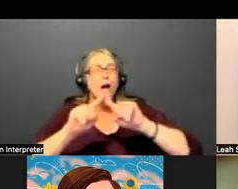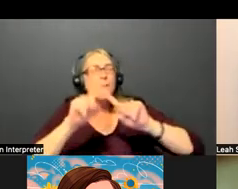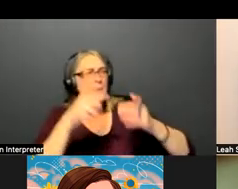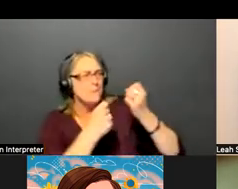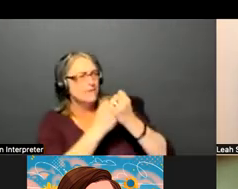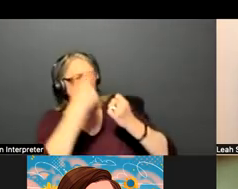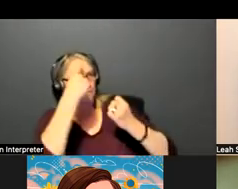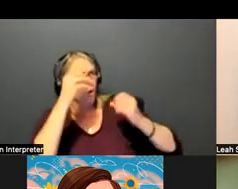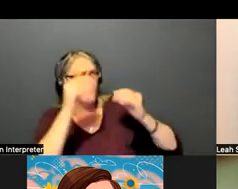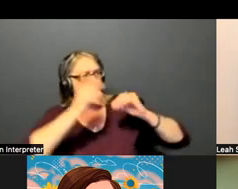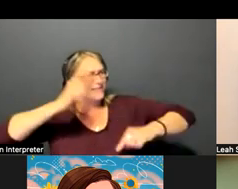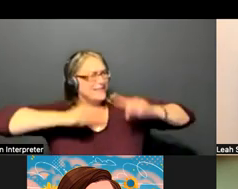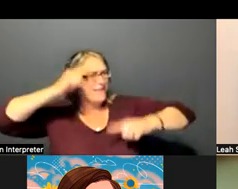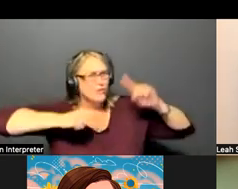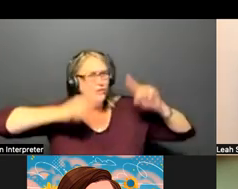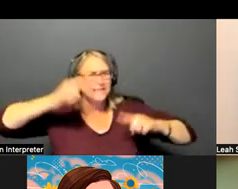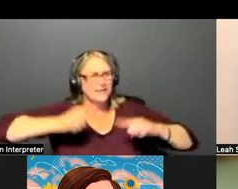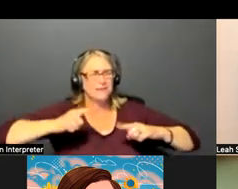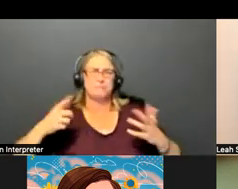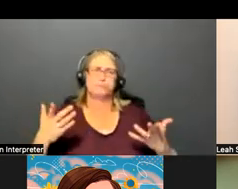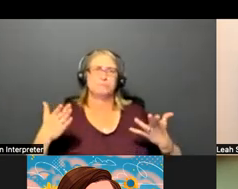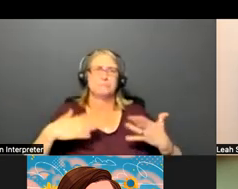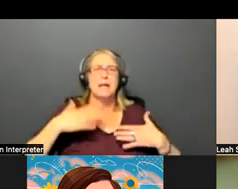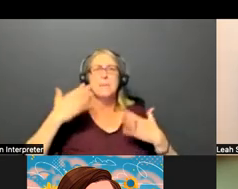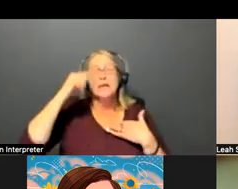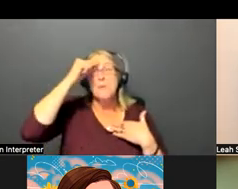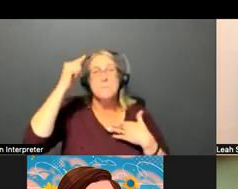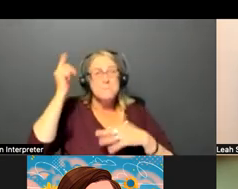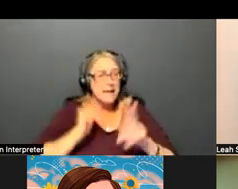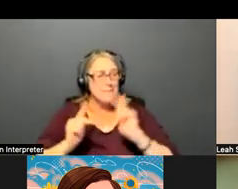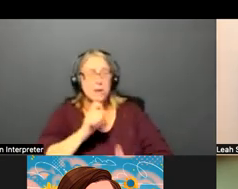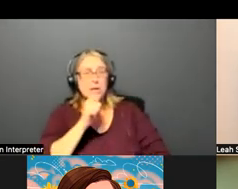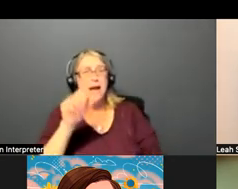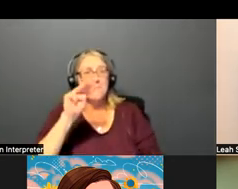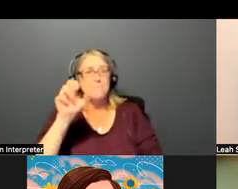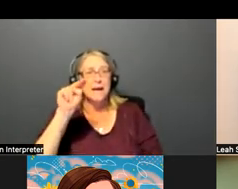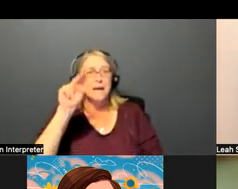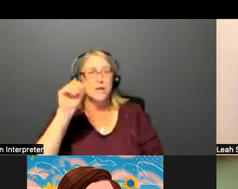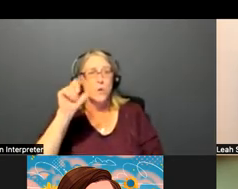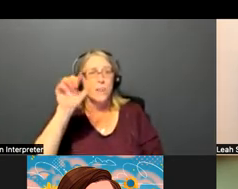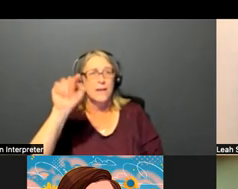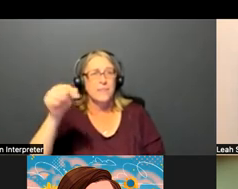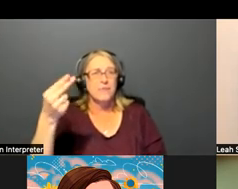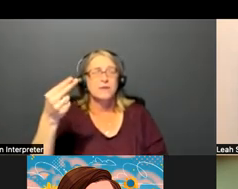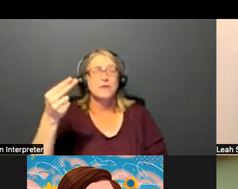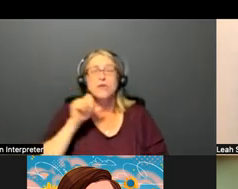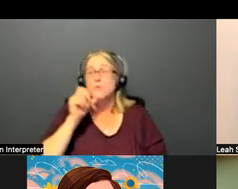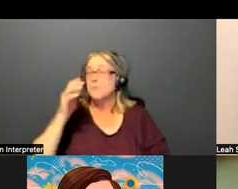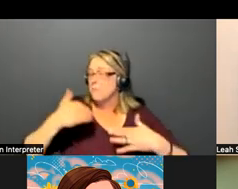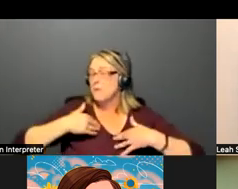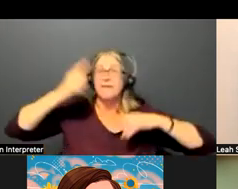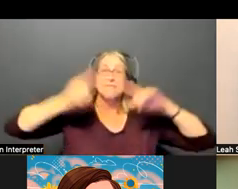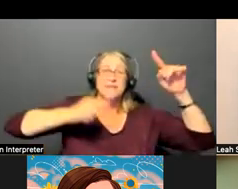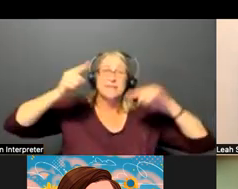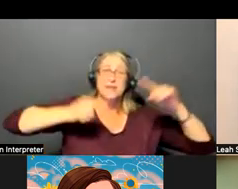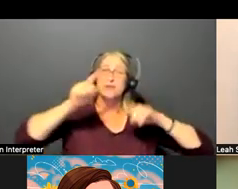more diversity because Black people are not a monolith. And so, yes, we are maybe have the diversity box checked